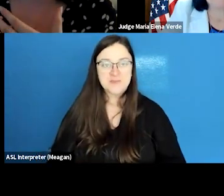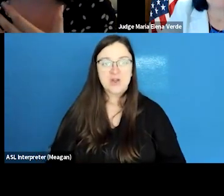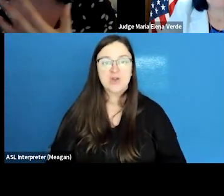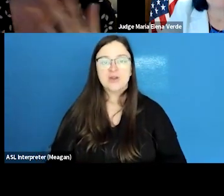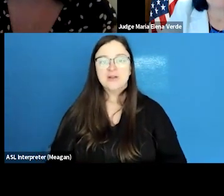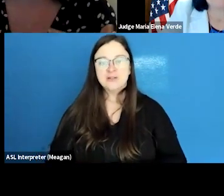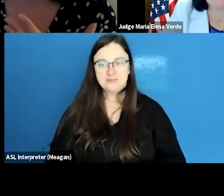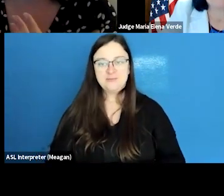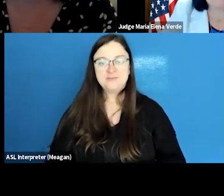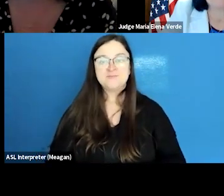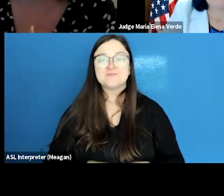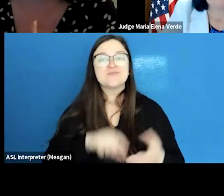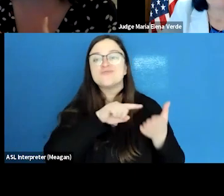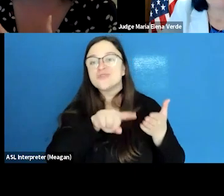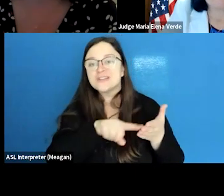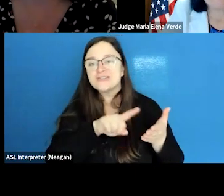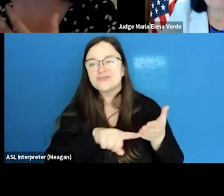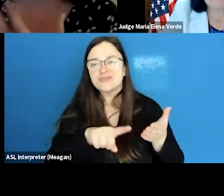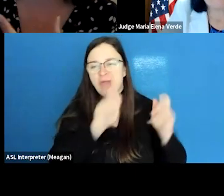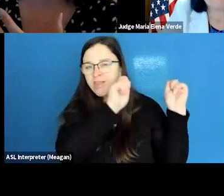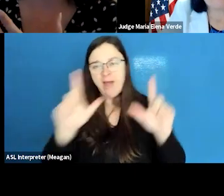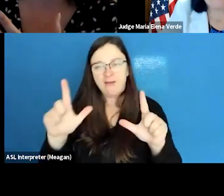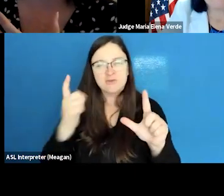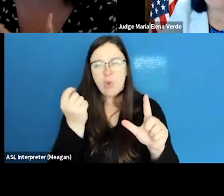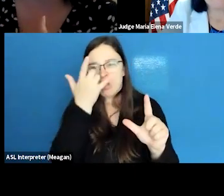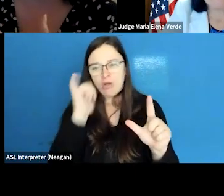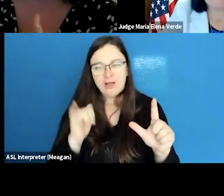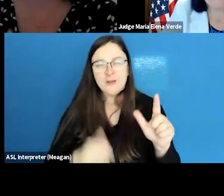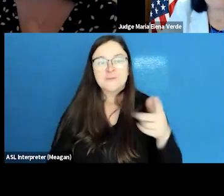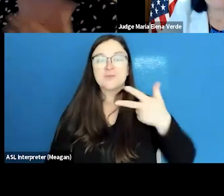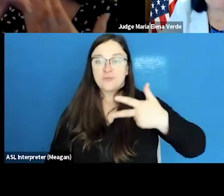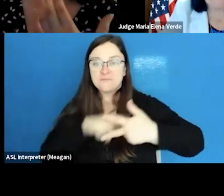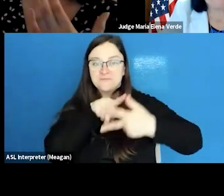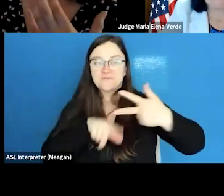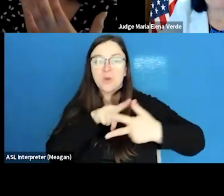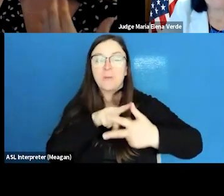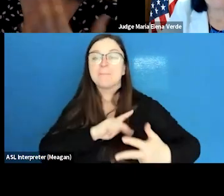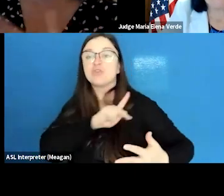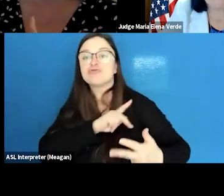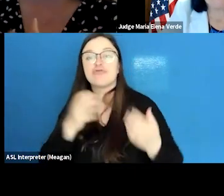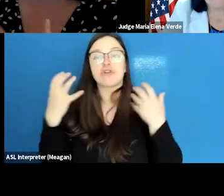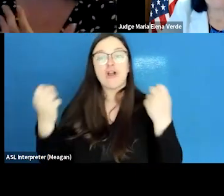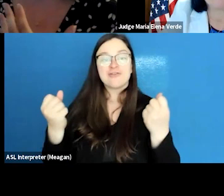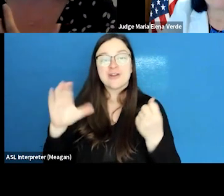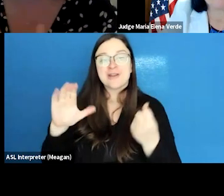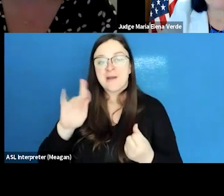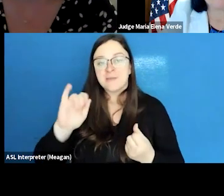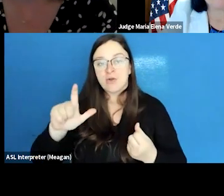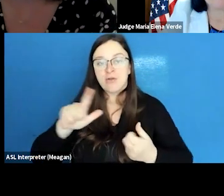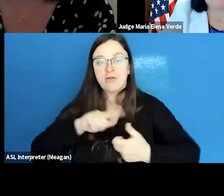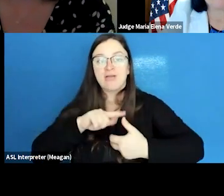with the lens of three main categories. So personal recovery capital, those physical